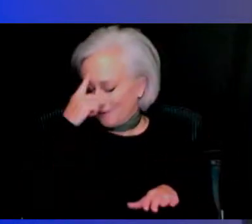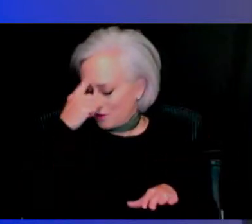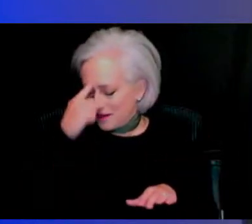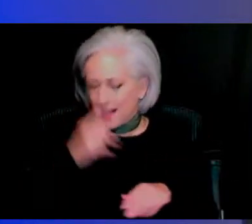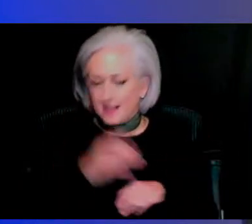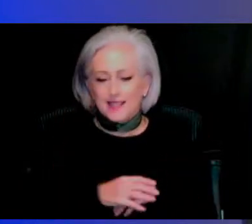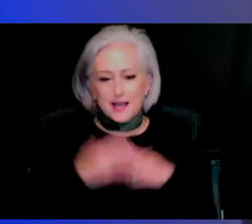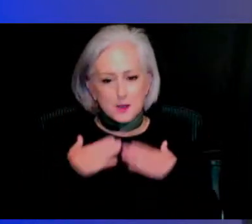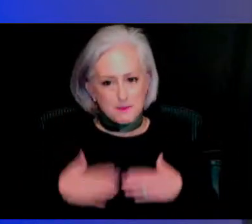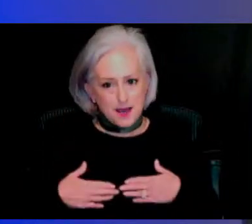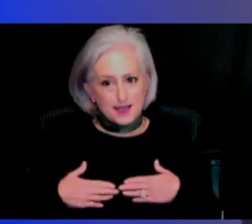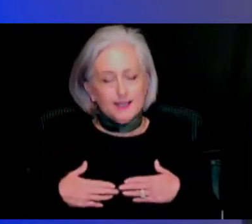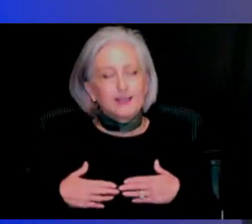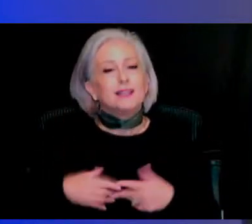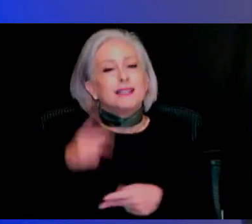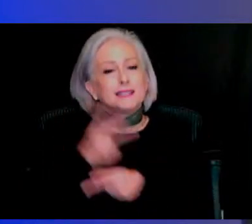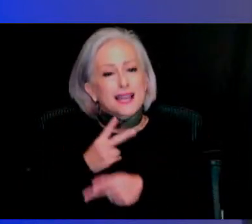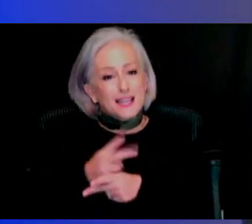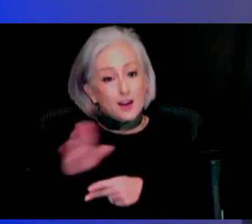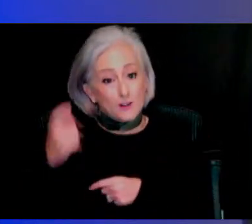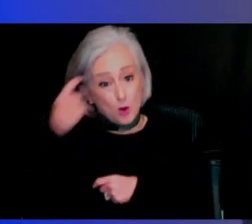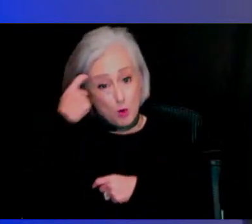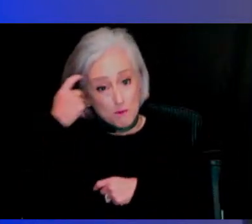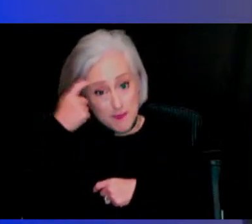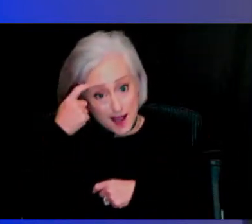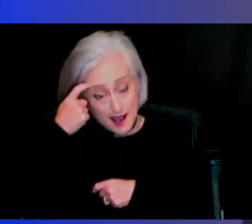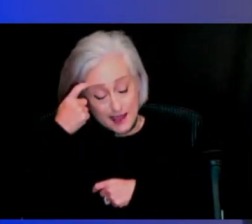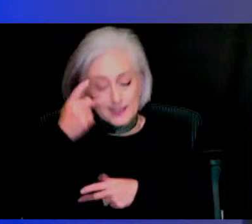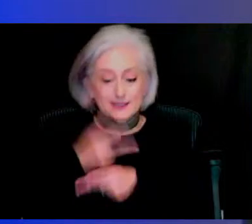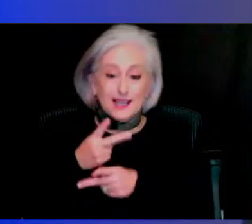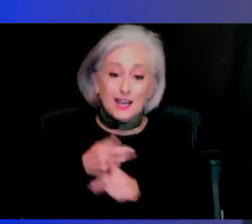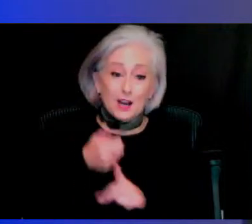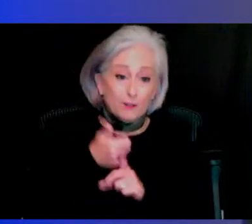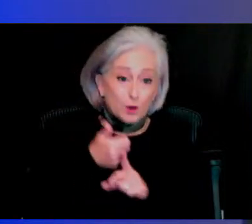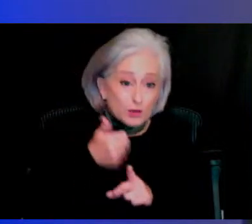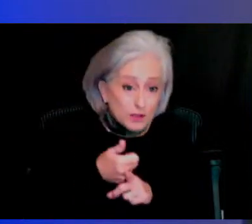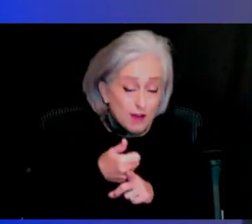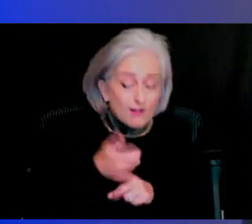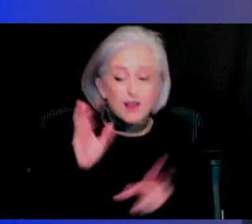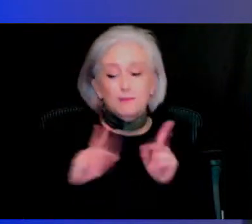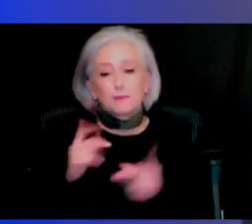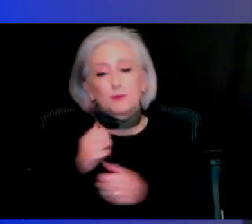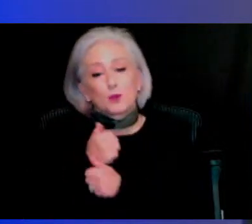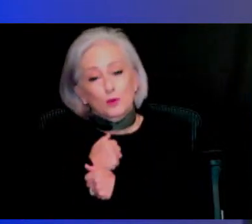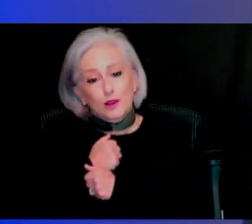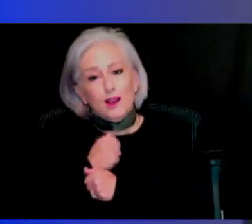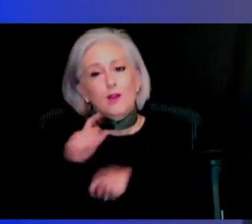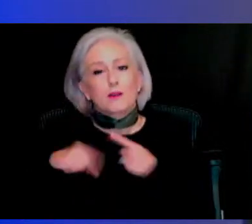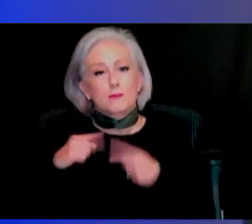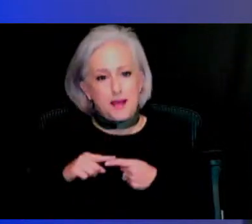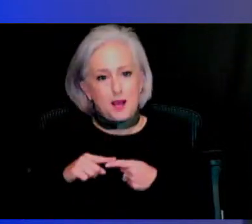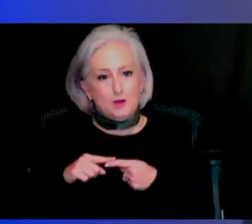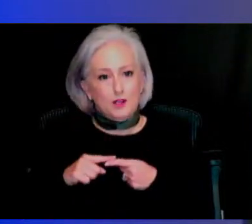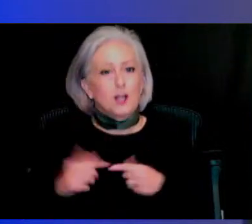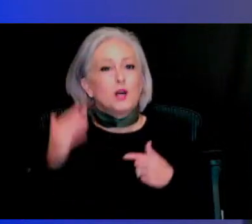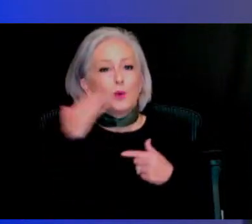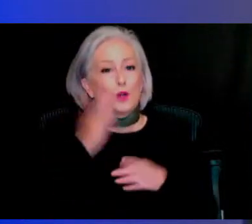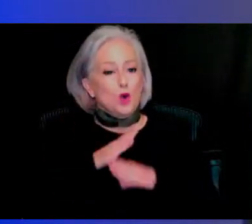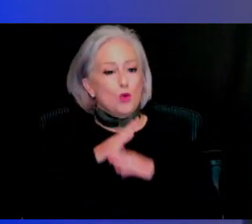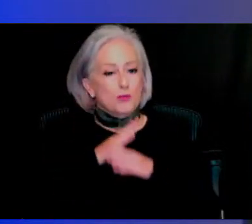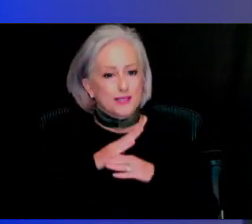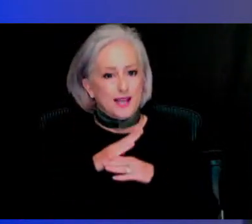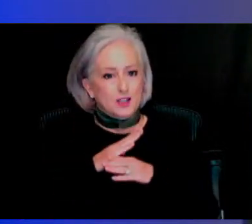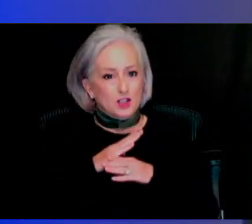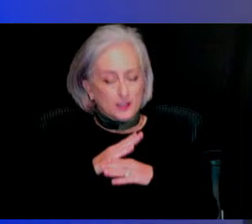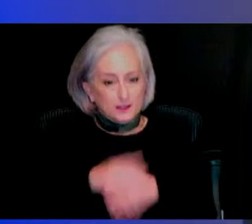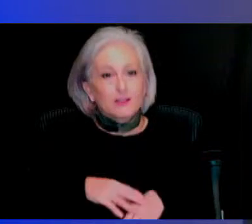take care of your mind, to take care of yourself and those that you care about. We know that having connections is a protective factor for mood disorders. And